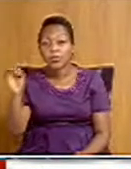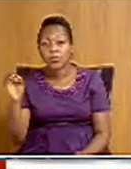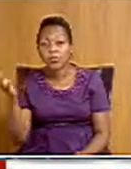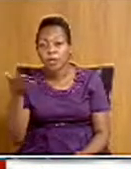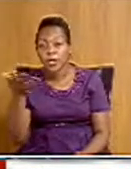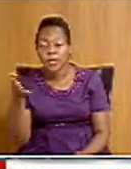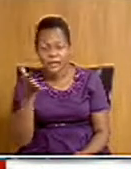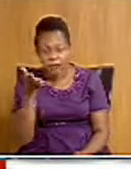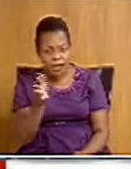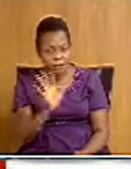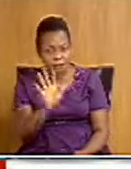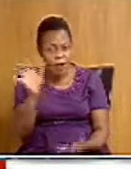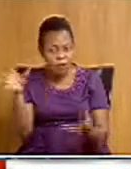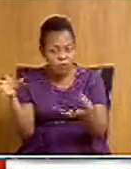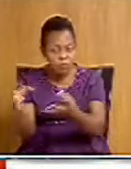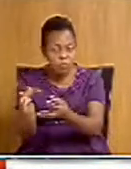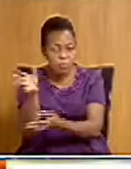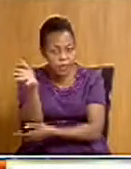balina ekidaala kyabwe awo